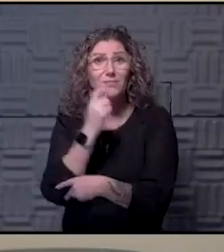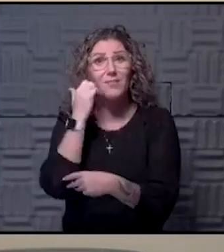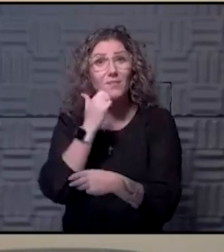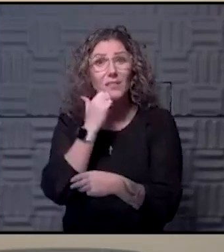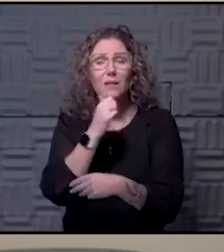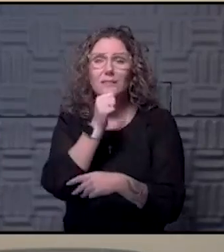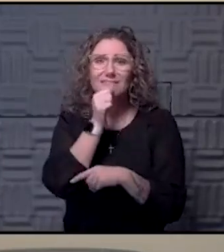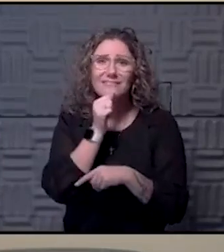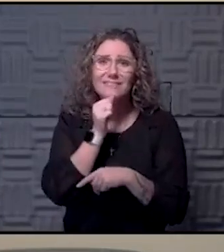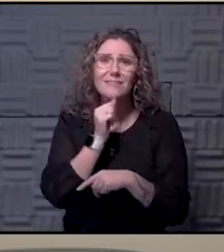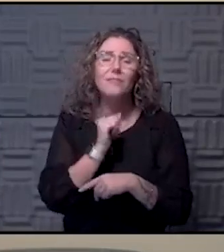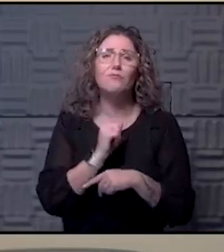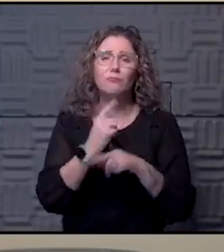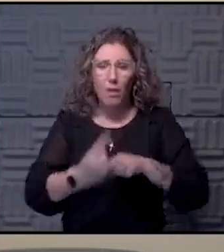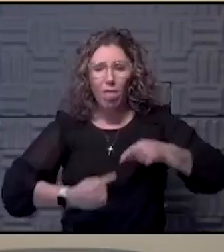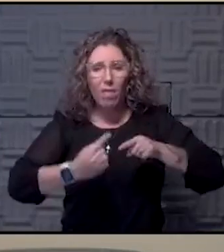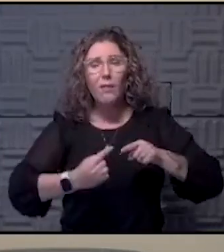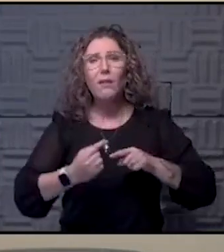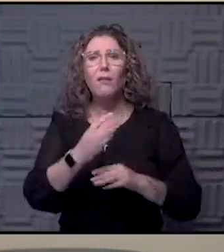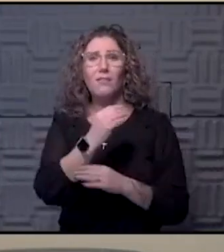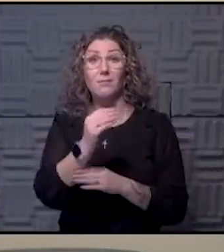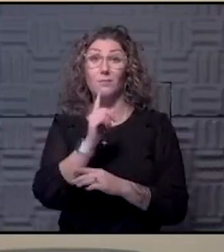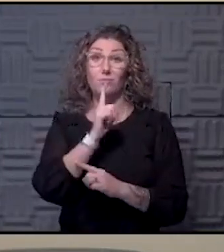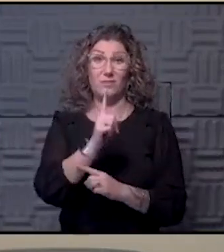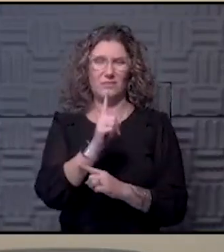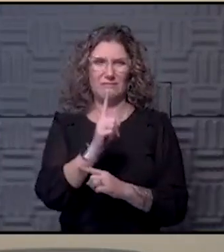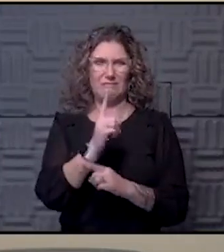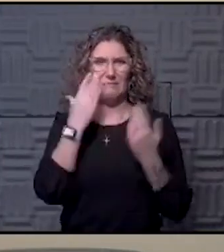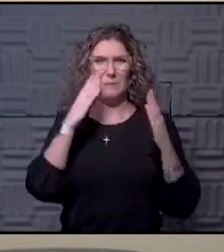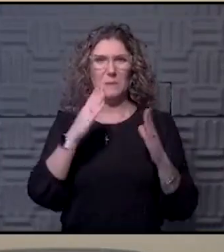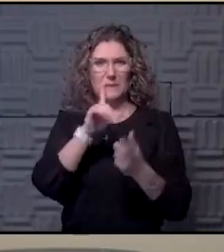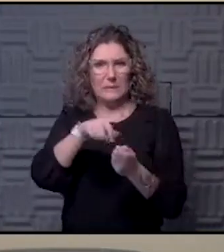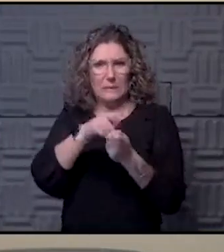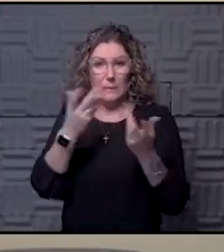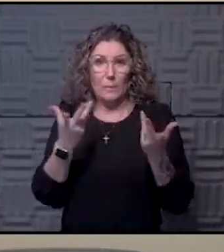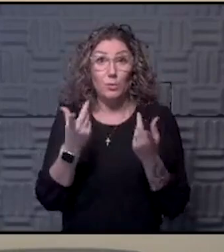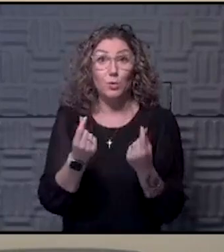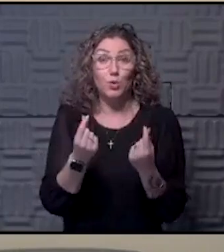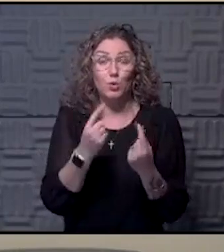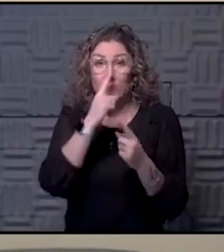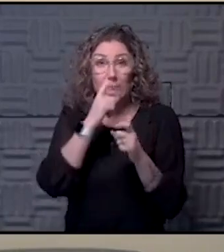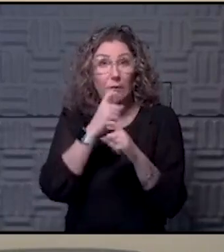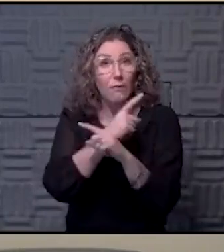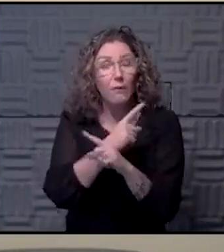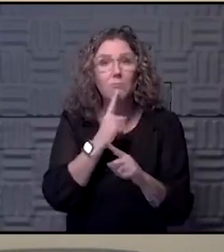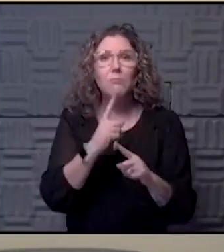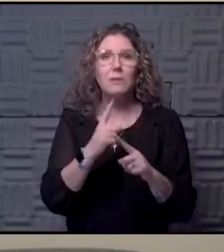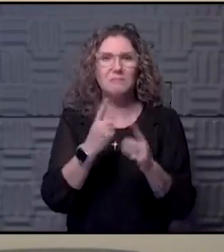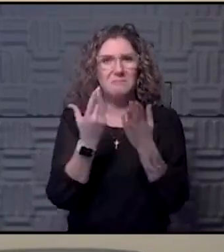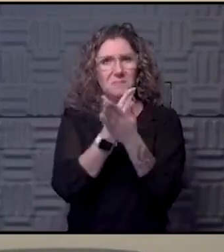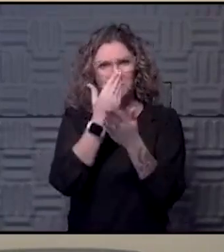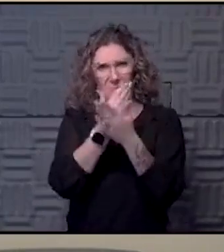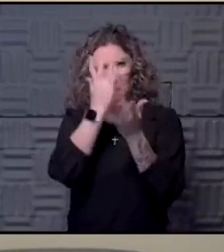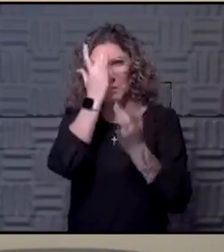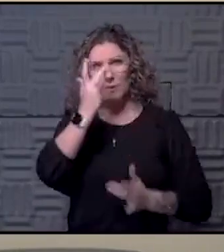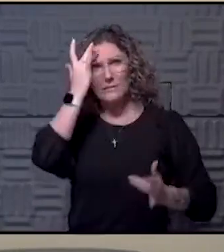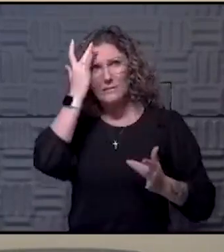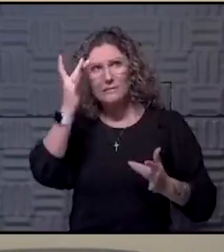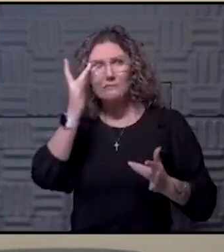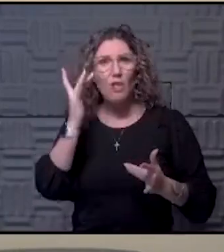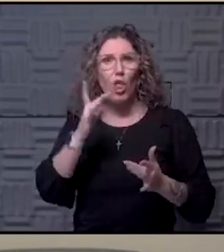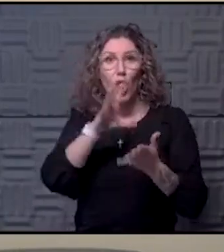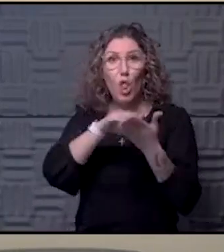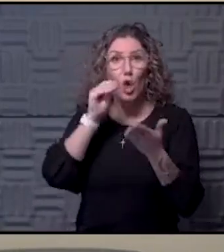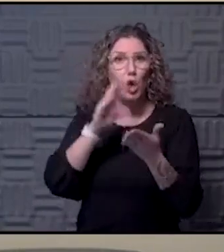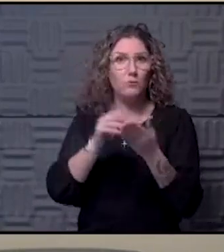suffering, and quite frankly, we didn't know exactly what to do with some of these patients. It's complex. This is a new disease. We're kind of learning on the fly, just